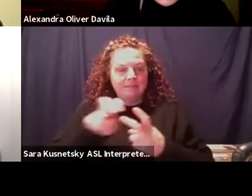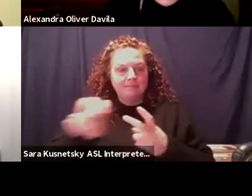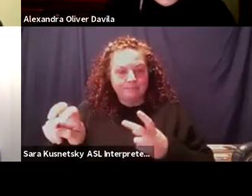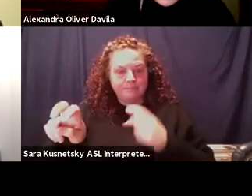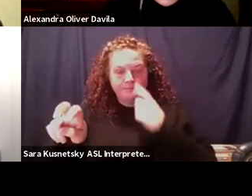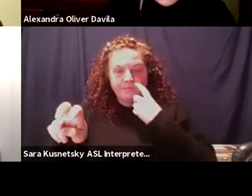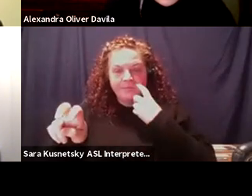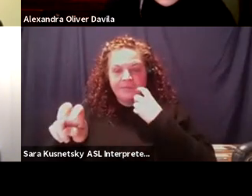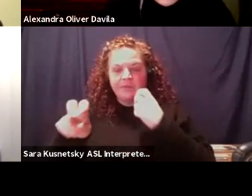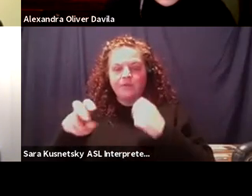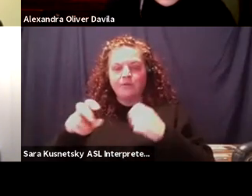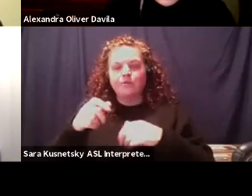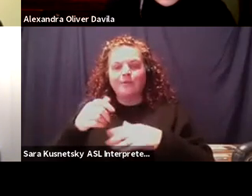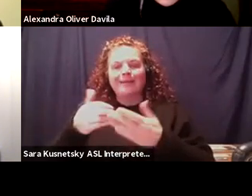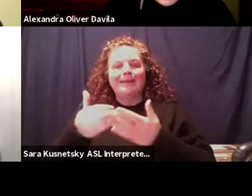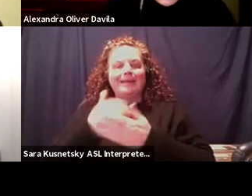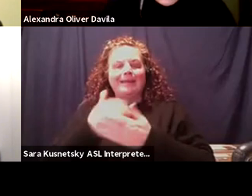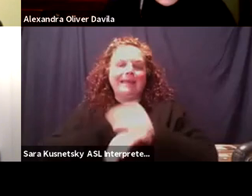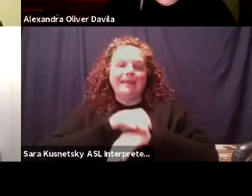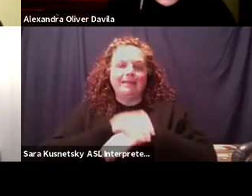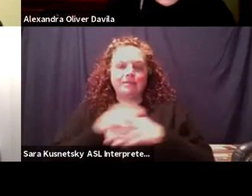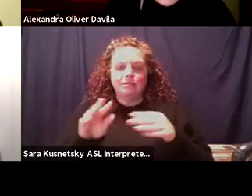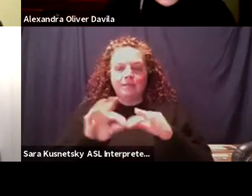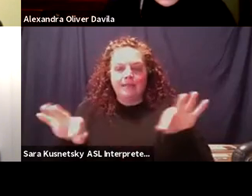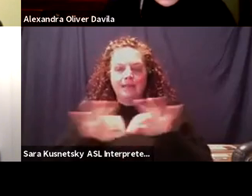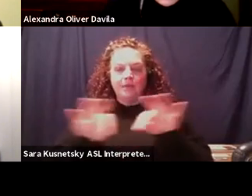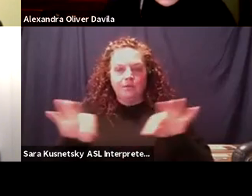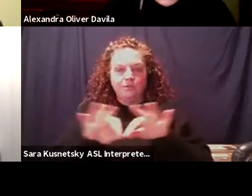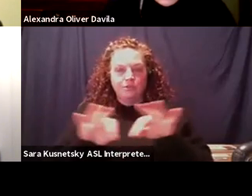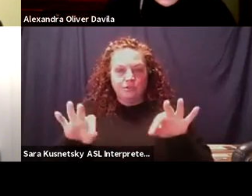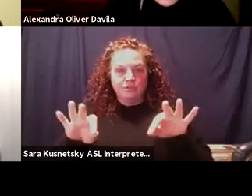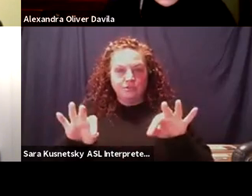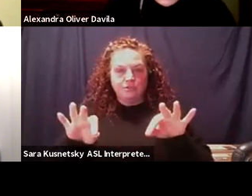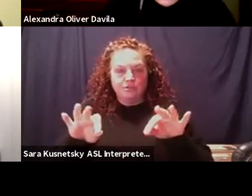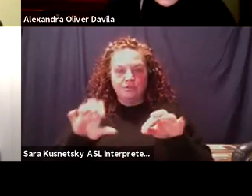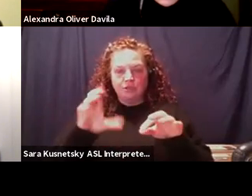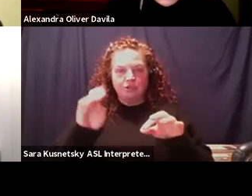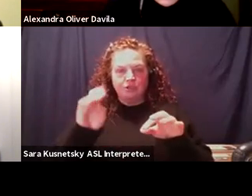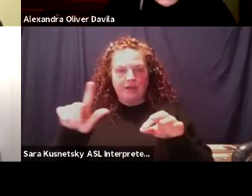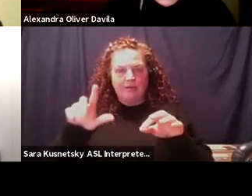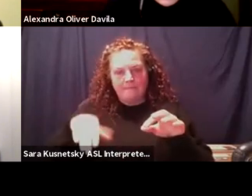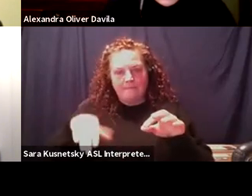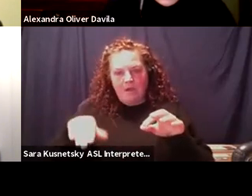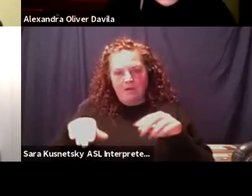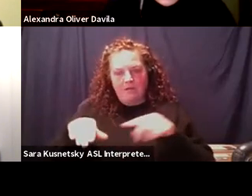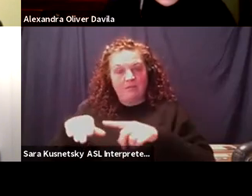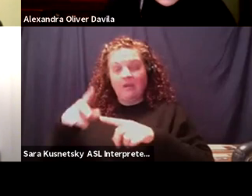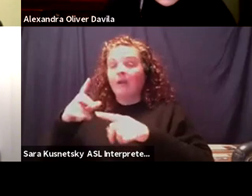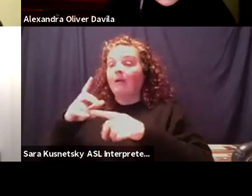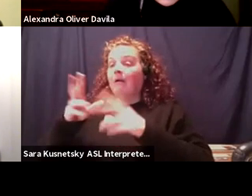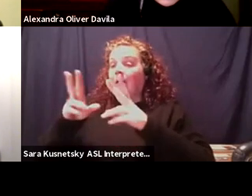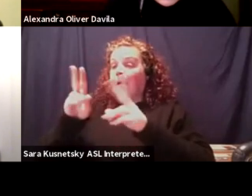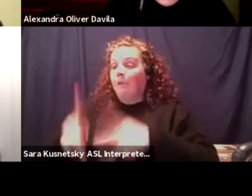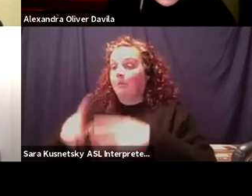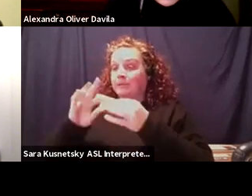language channel when the public testimony is being translated from a non-English language. Speakers may not reassign